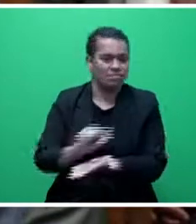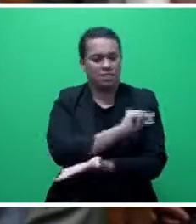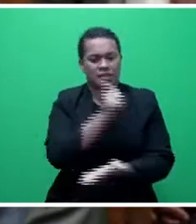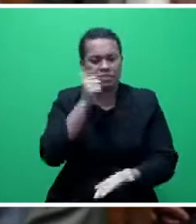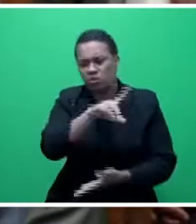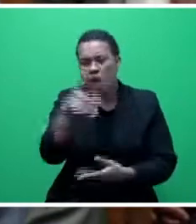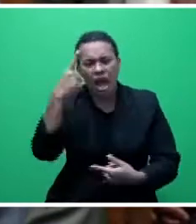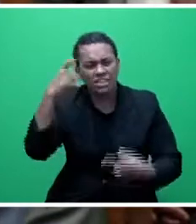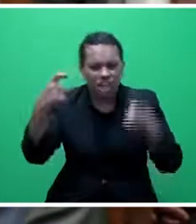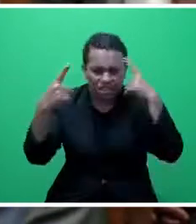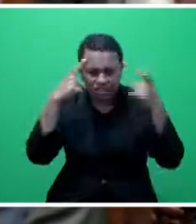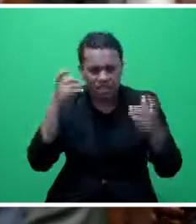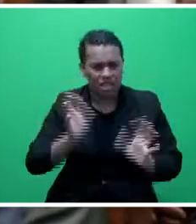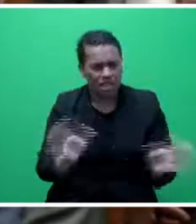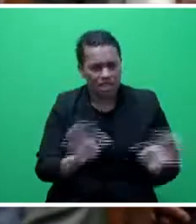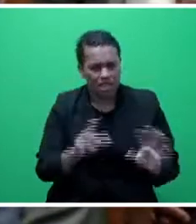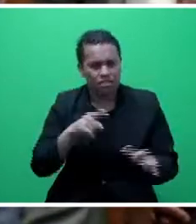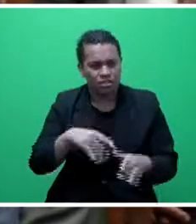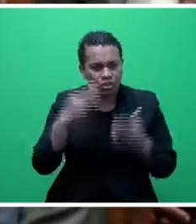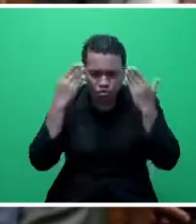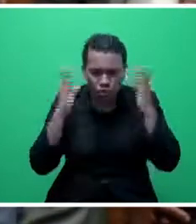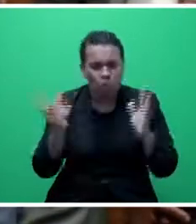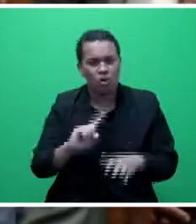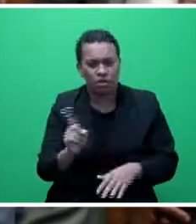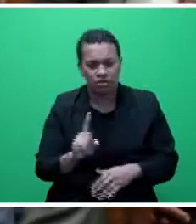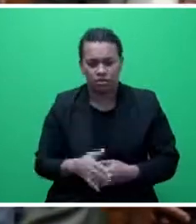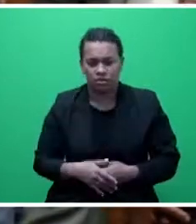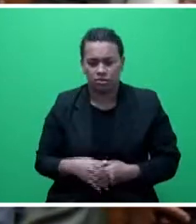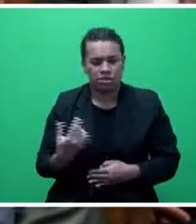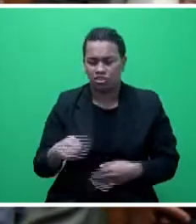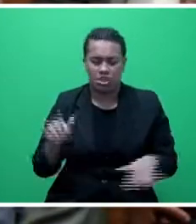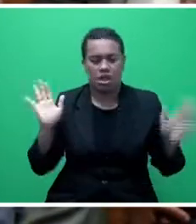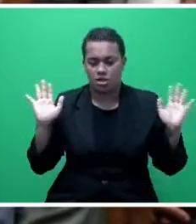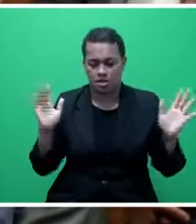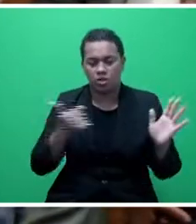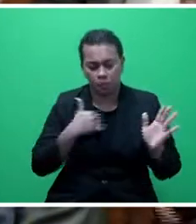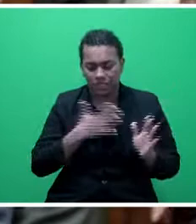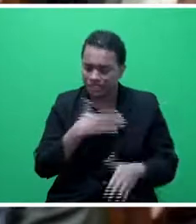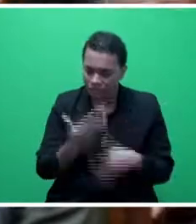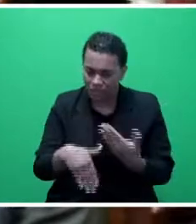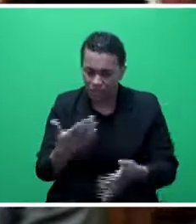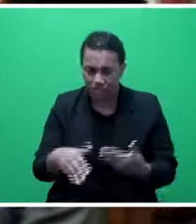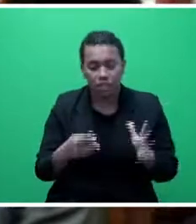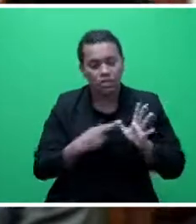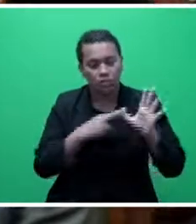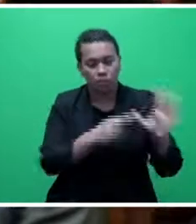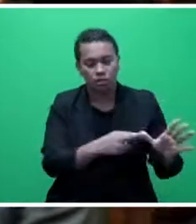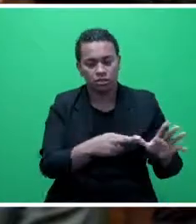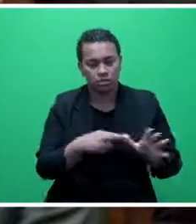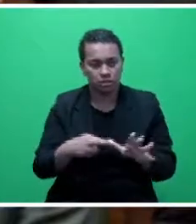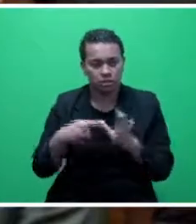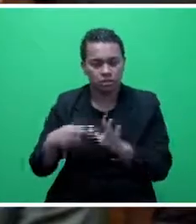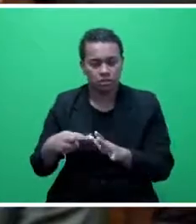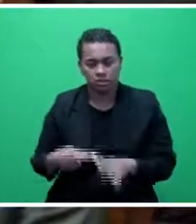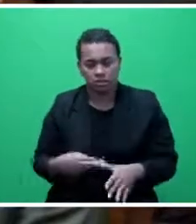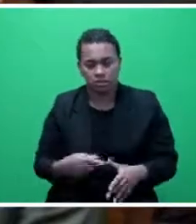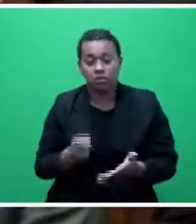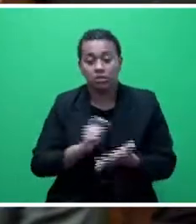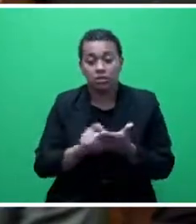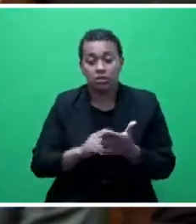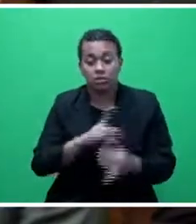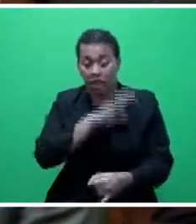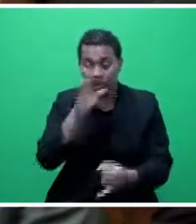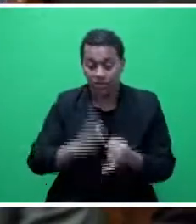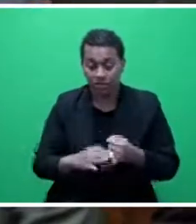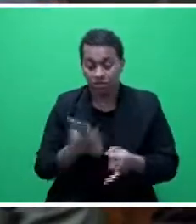sir, I think that's all I'd like to say in respect of the notes that I had made. Our last point I want to make also,